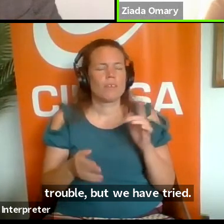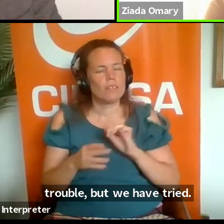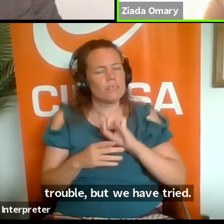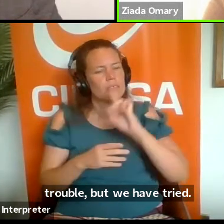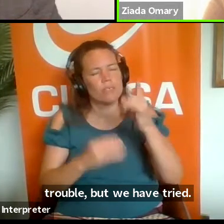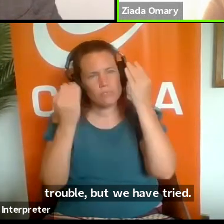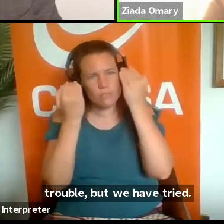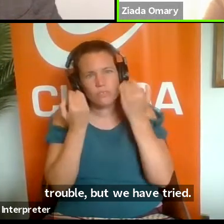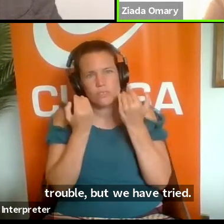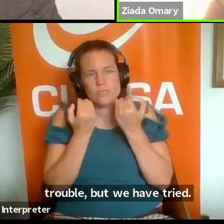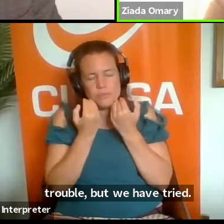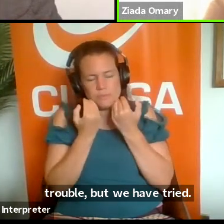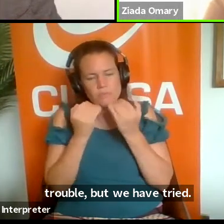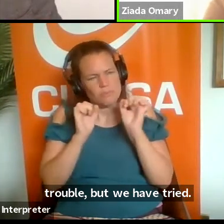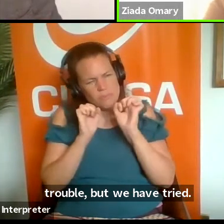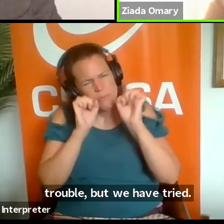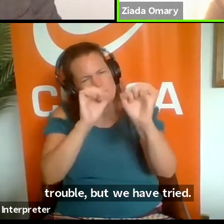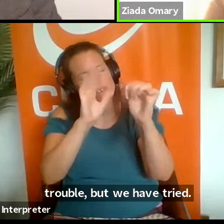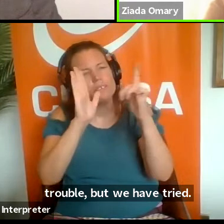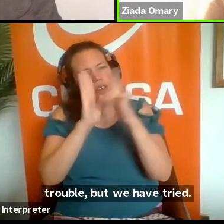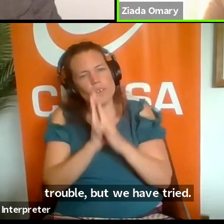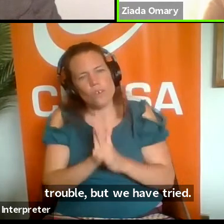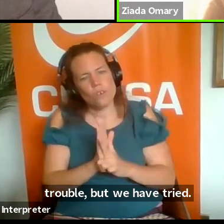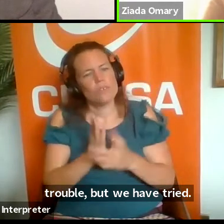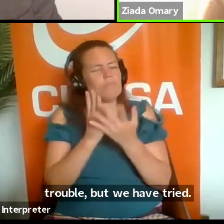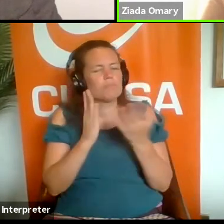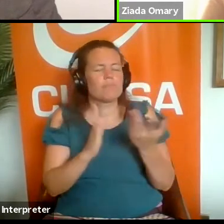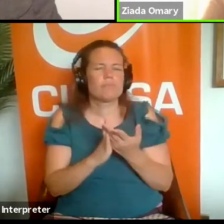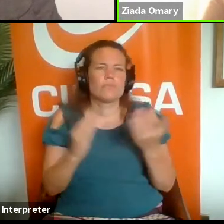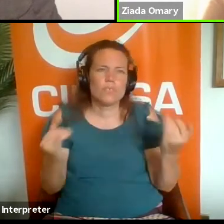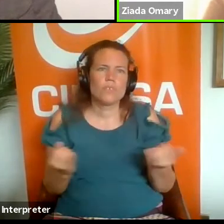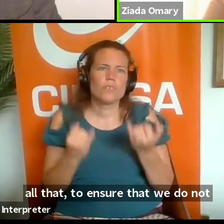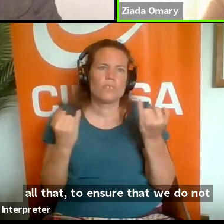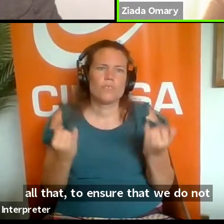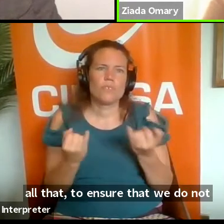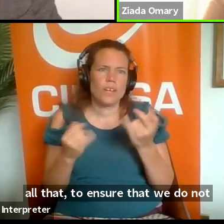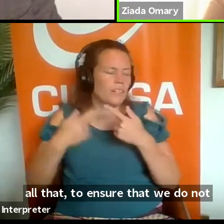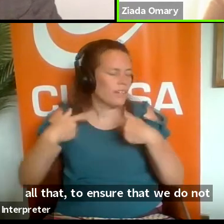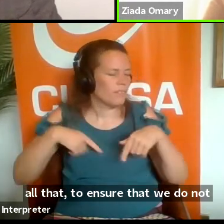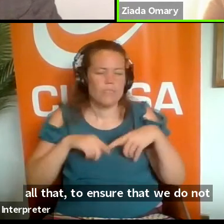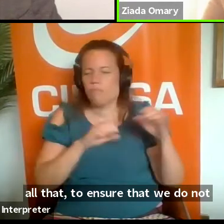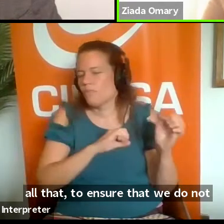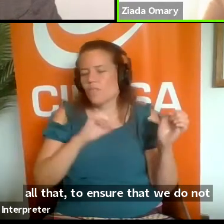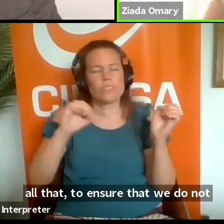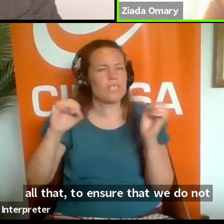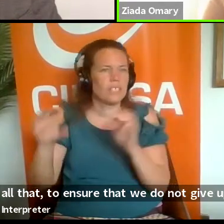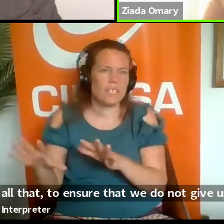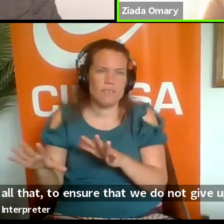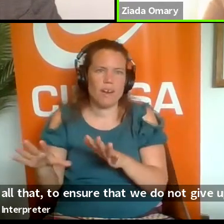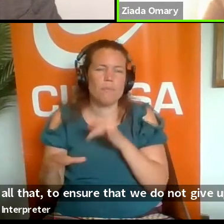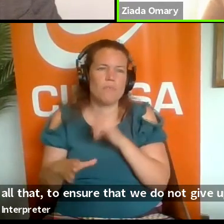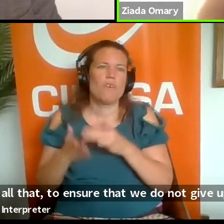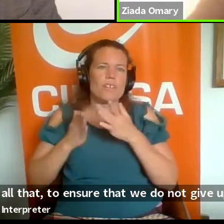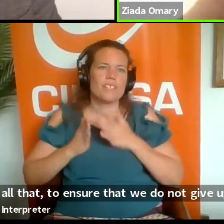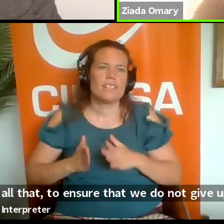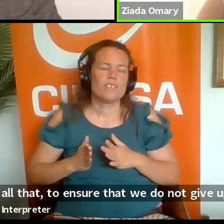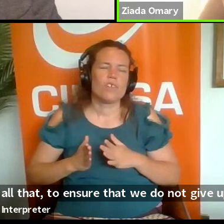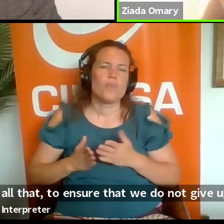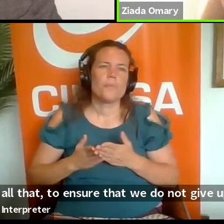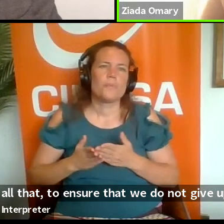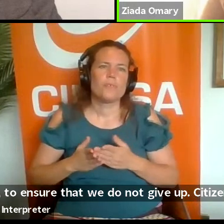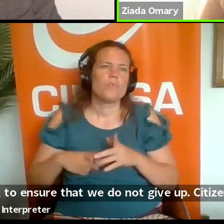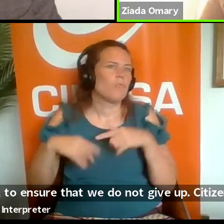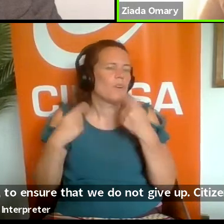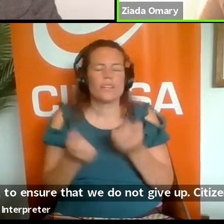court, to challenge laws and all that, to ensure that we do not give up citizen data. We do not give the